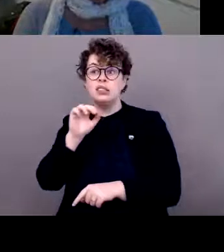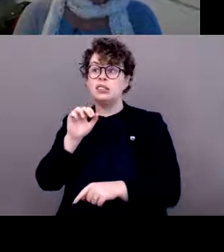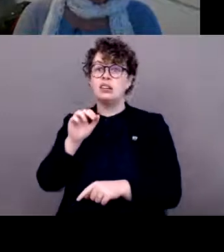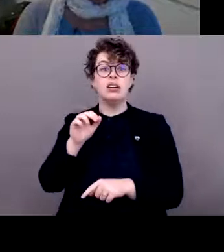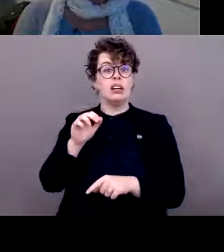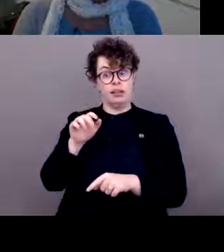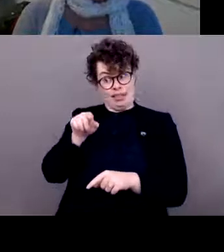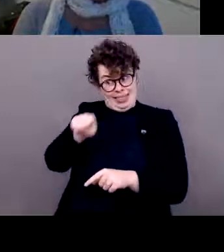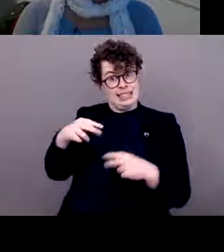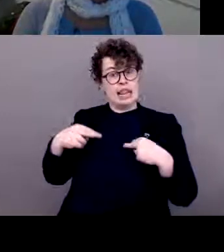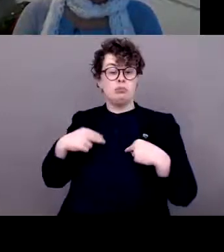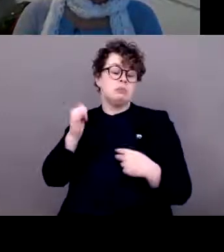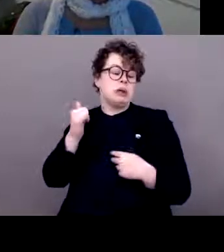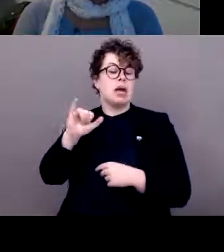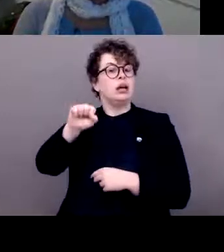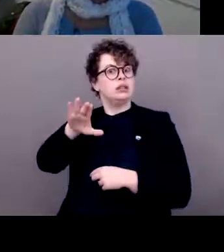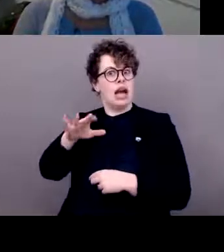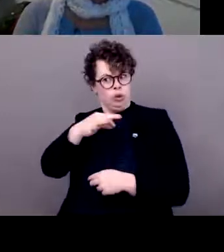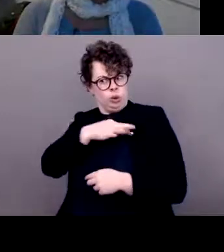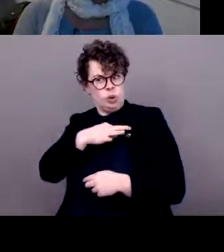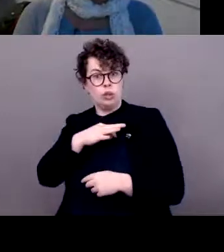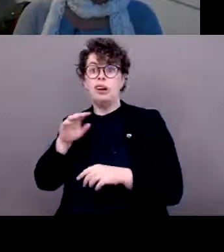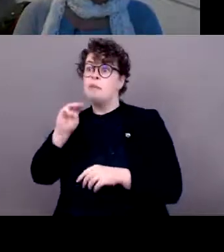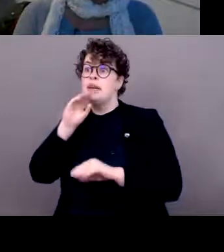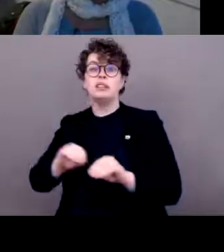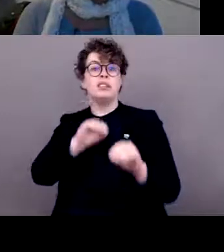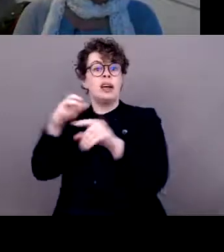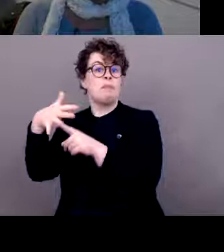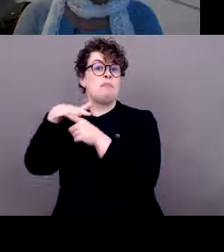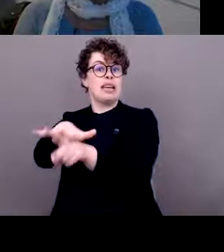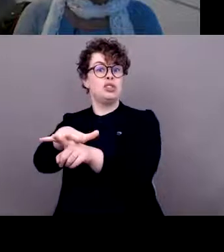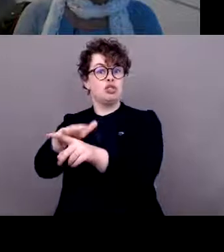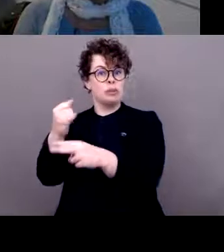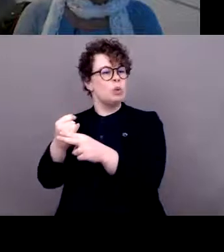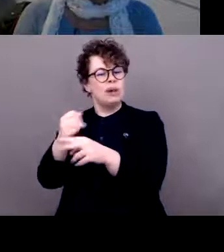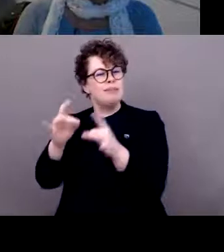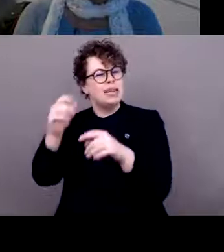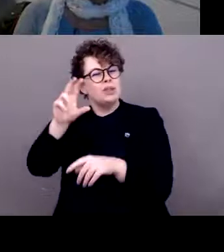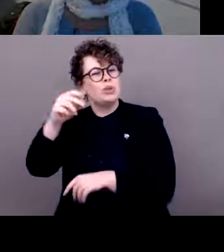in that language. So we want to look very holistically at children's communication.